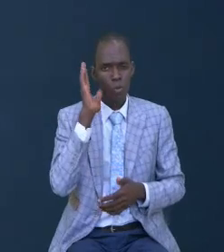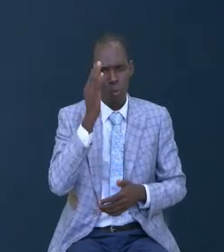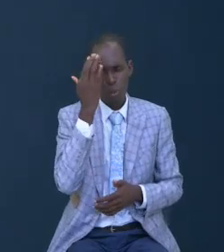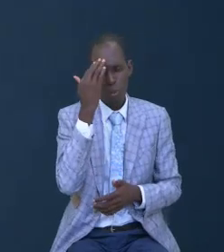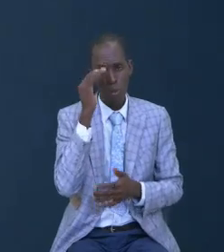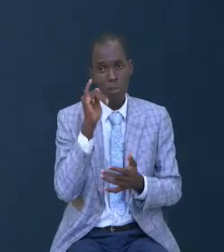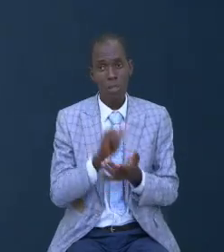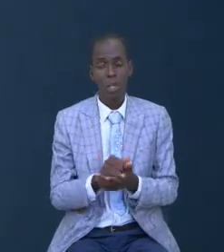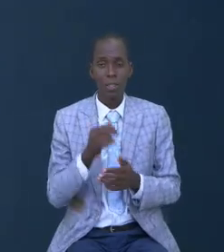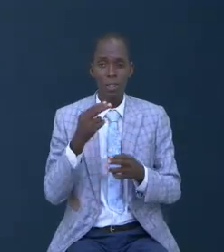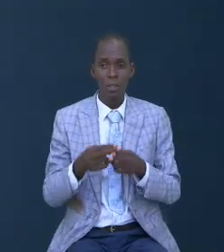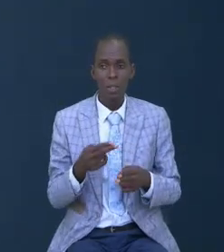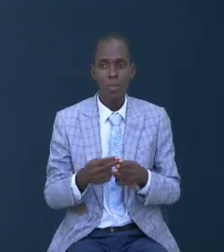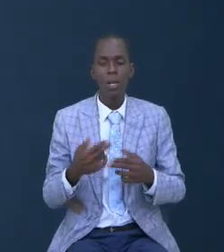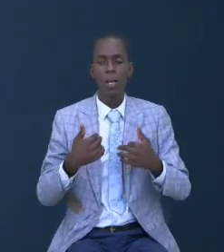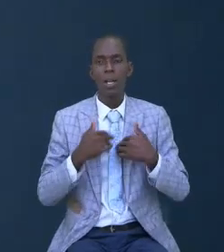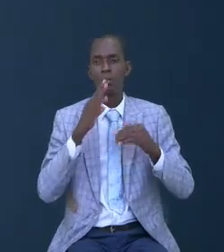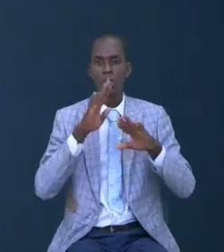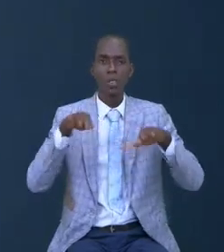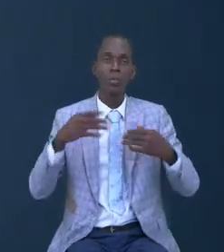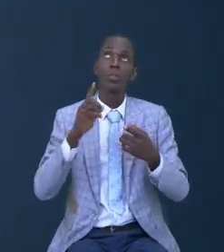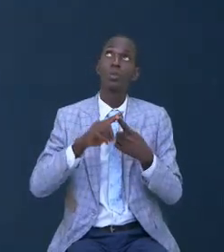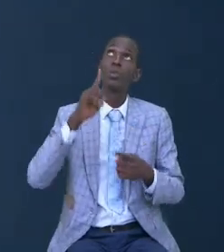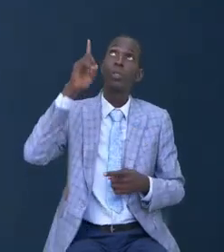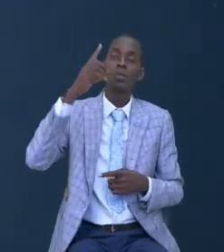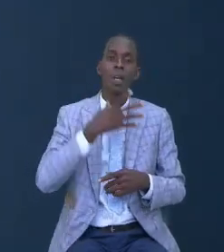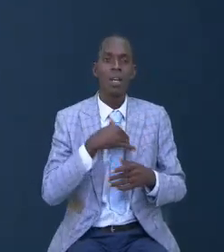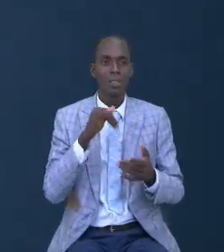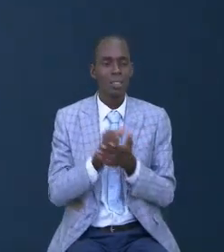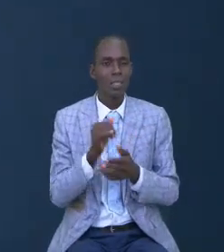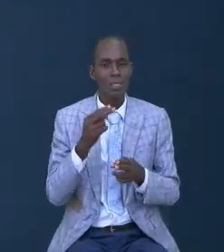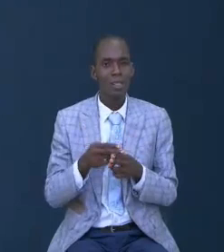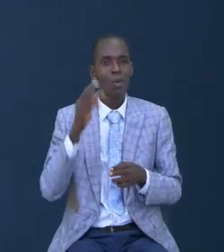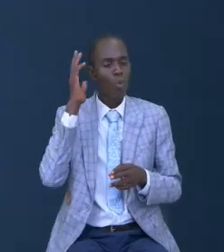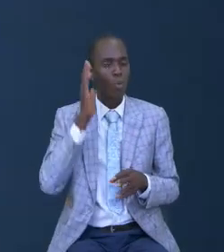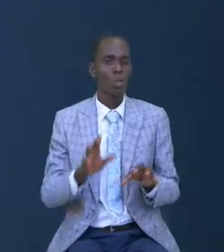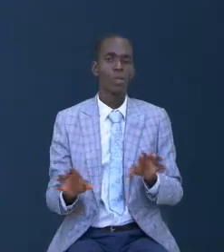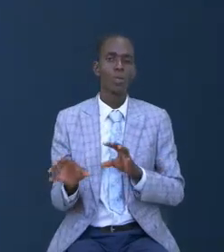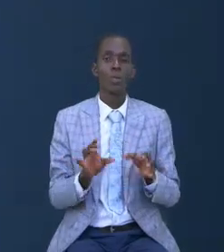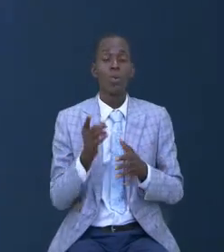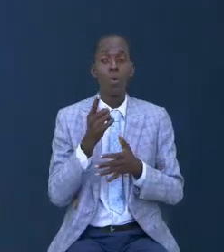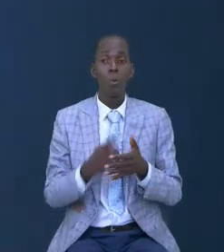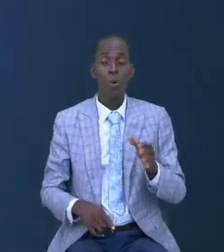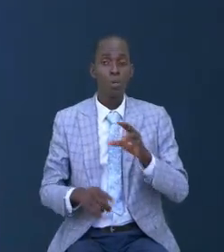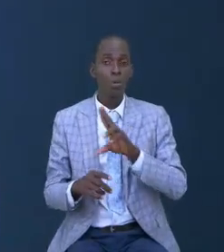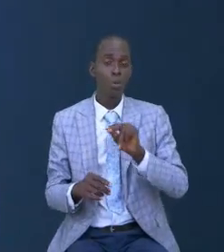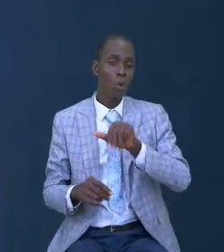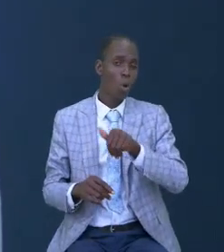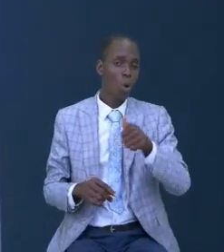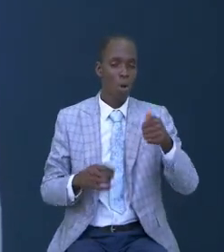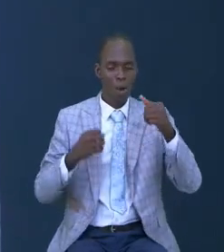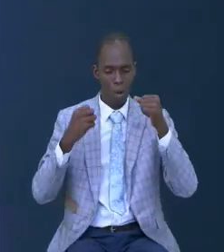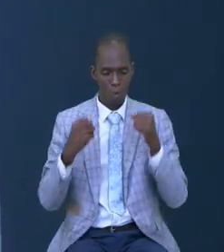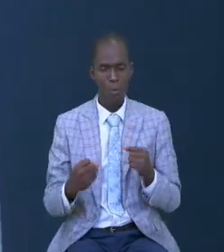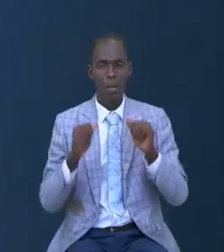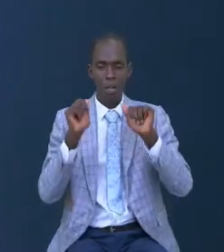name has been given to him, and that name will do what no other power